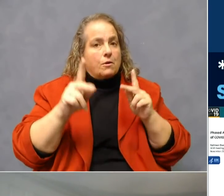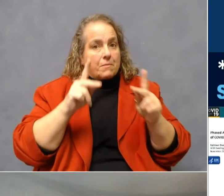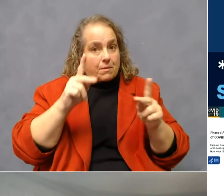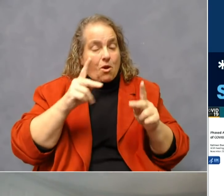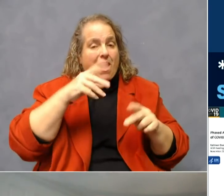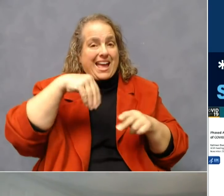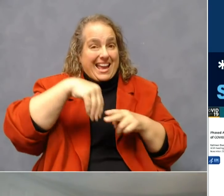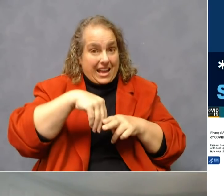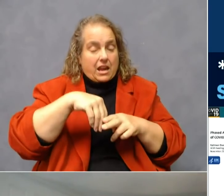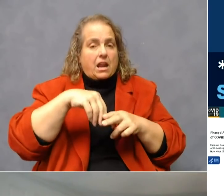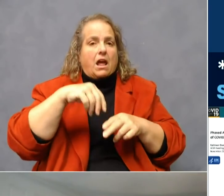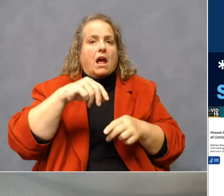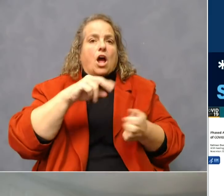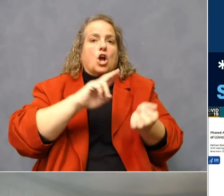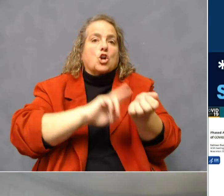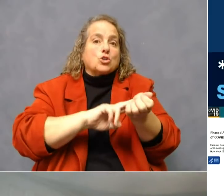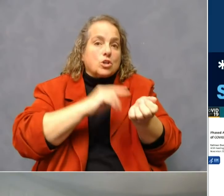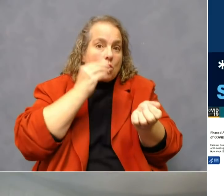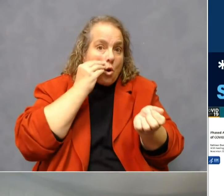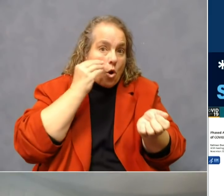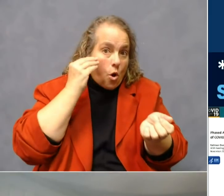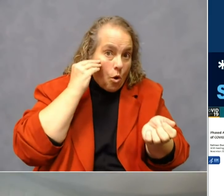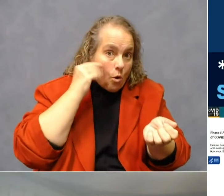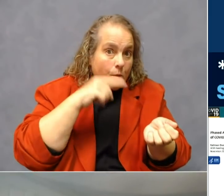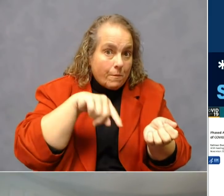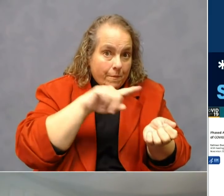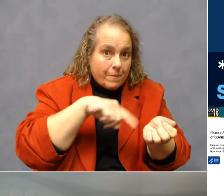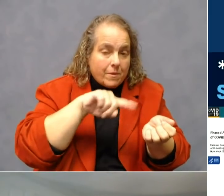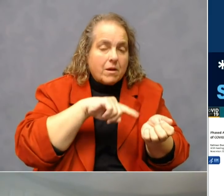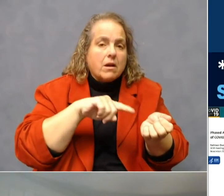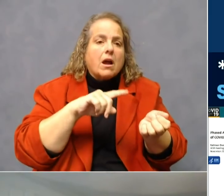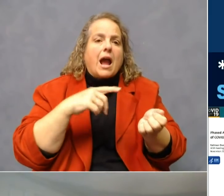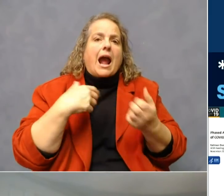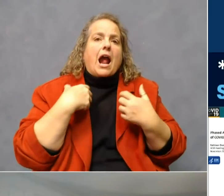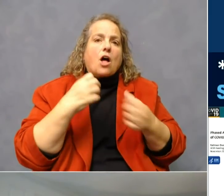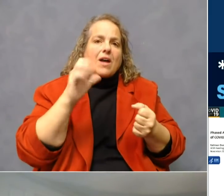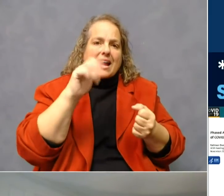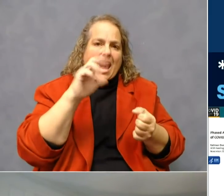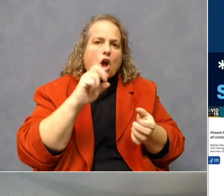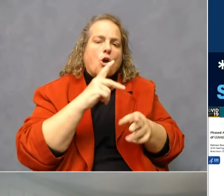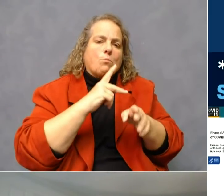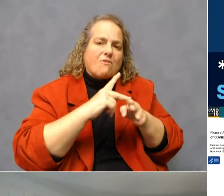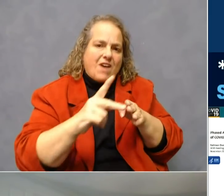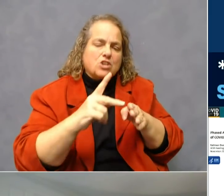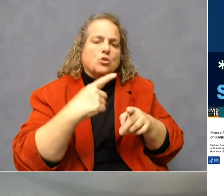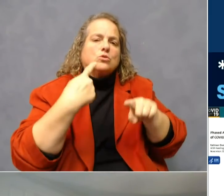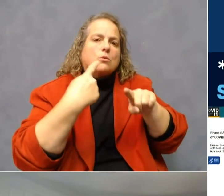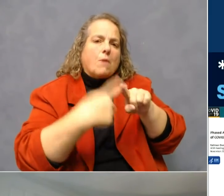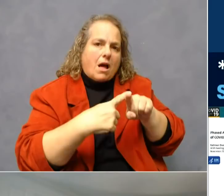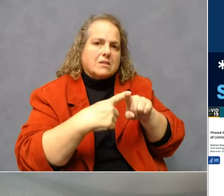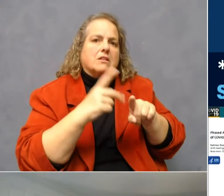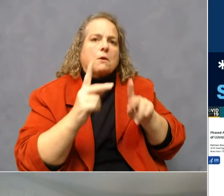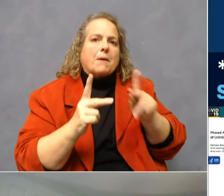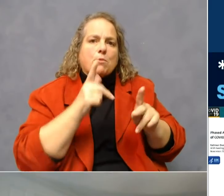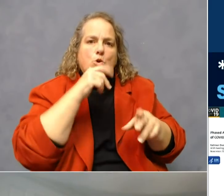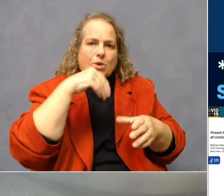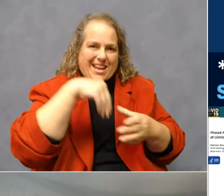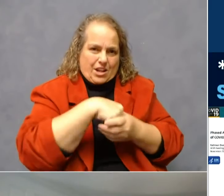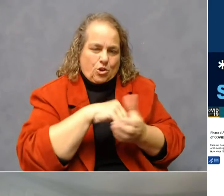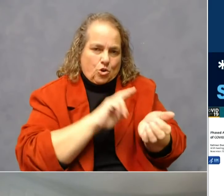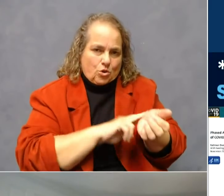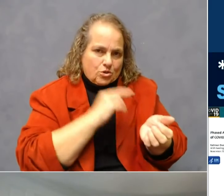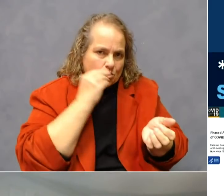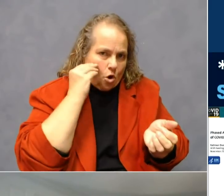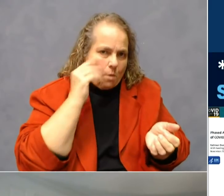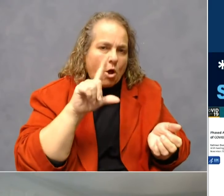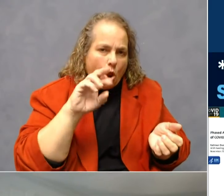on their slide here, but the healthcare professionals get included in the HCP part above it. So long-term care facility, that's